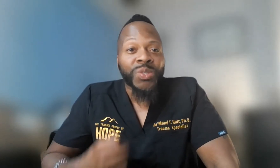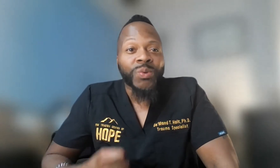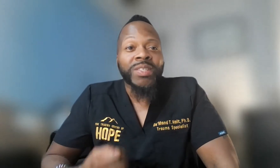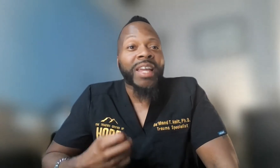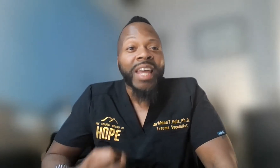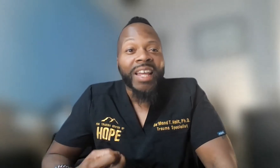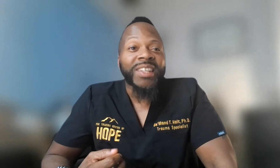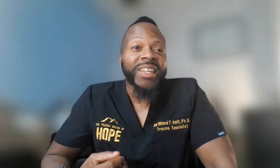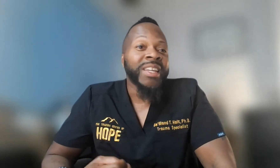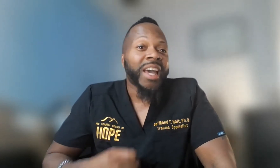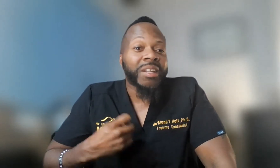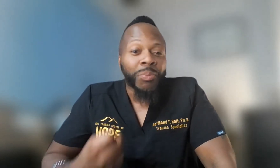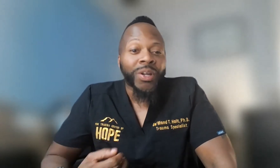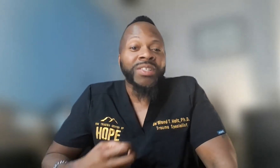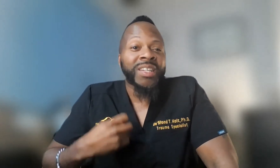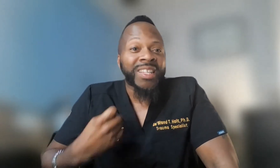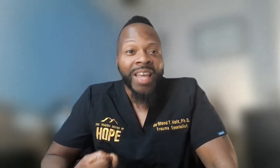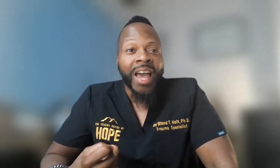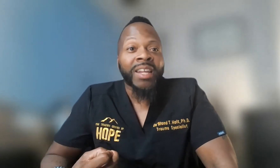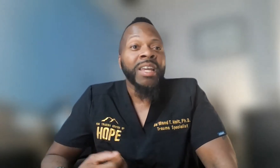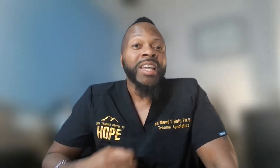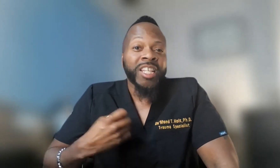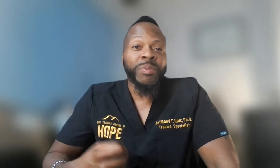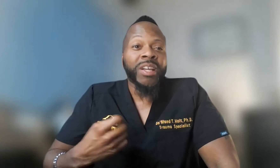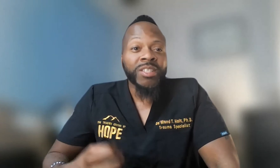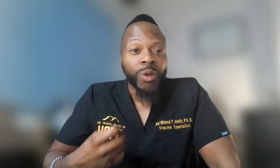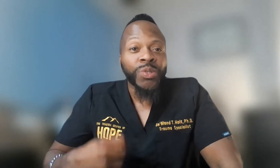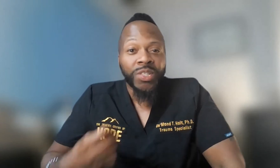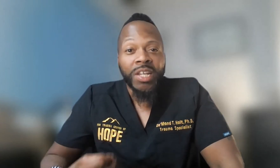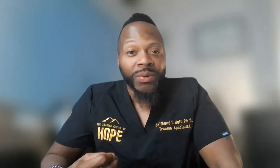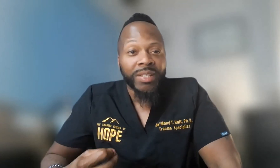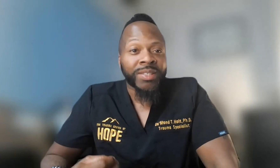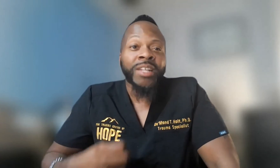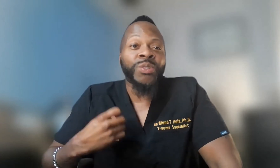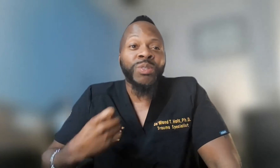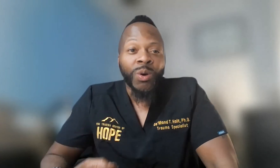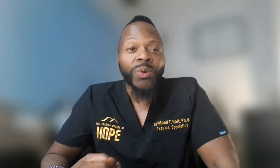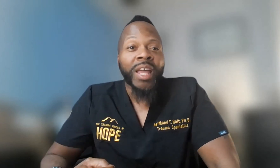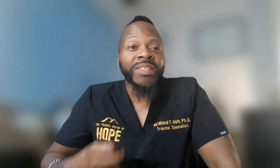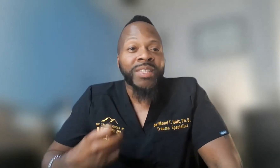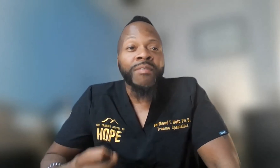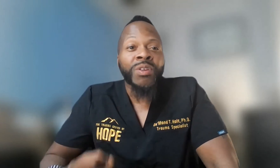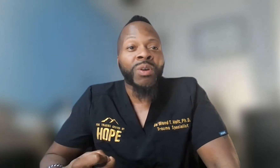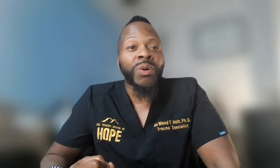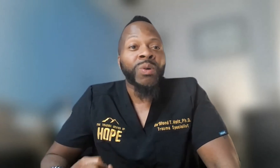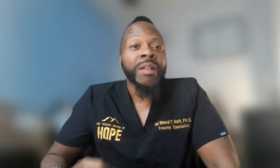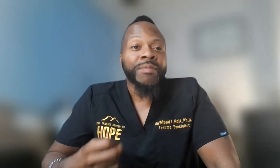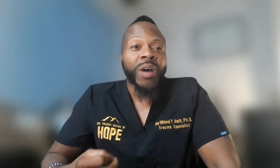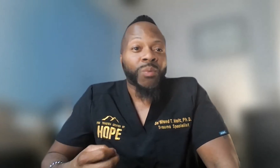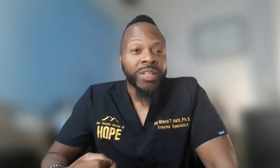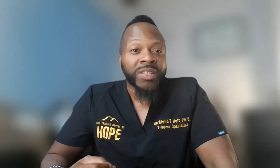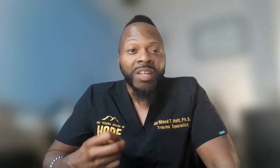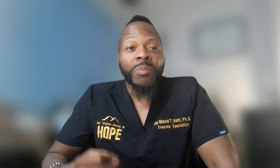are having suicidality and depression and anxiety, is because of those secrets that you told that